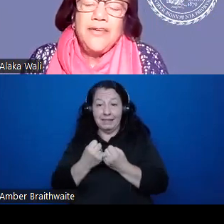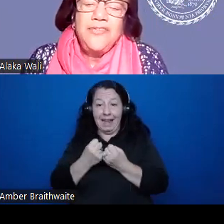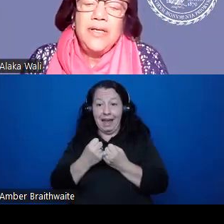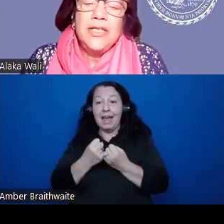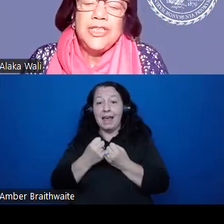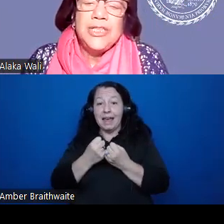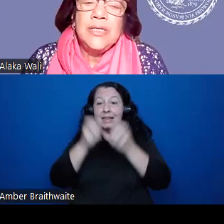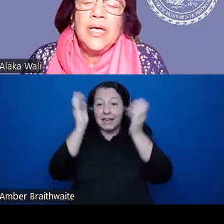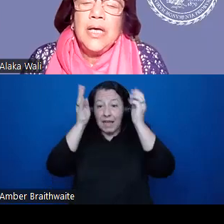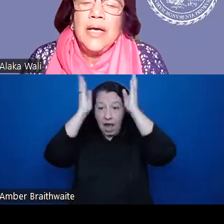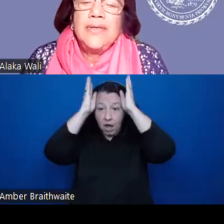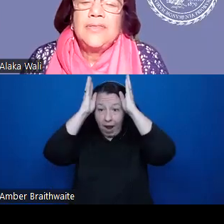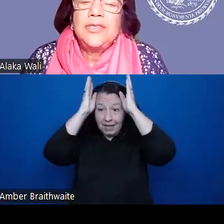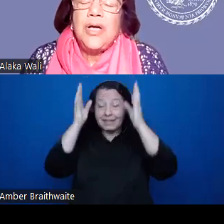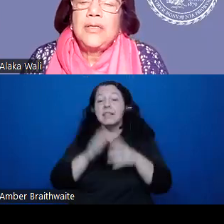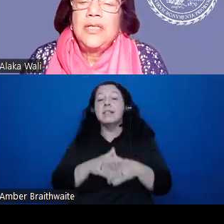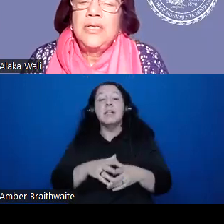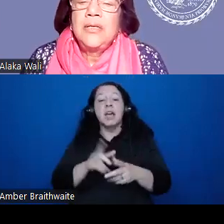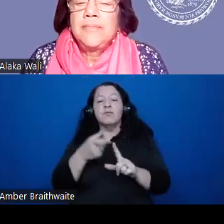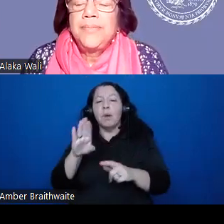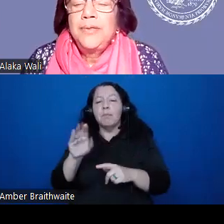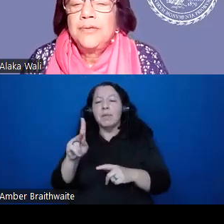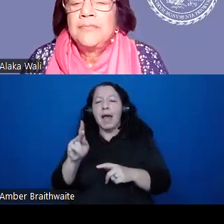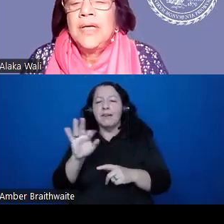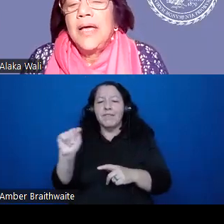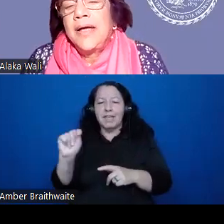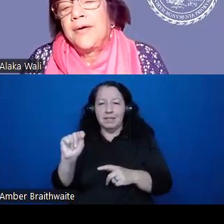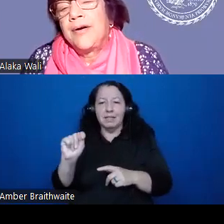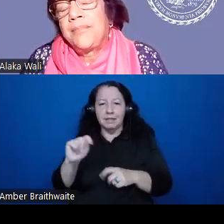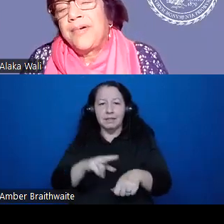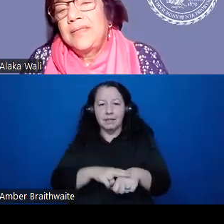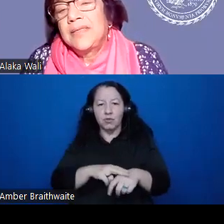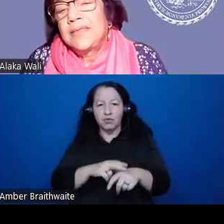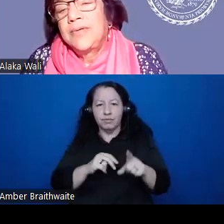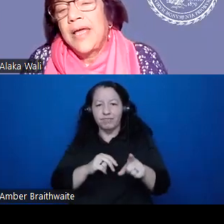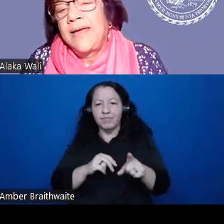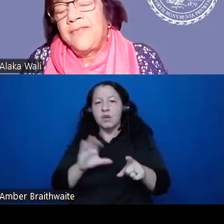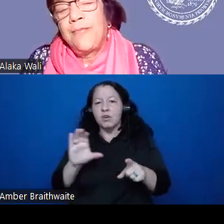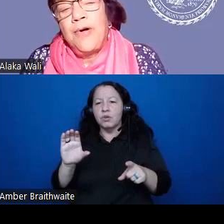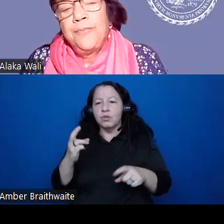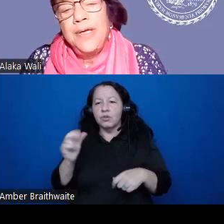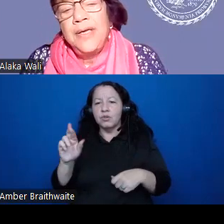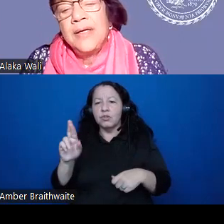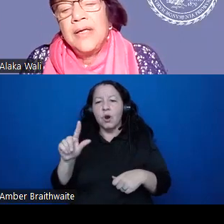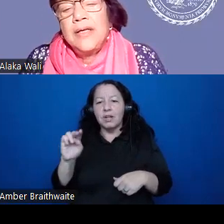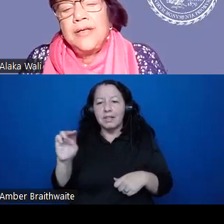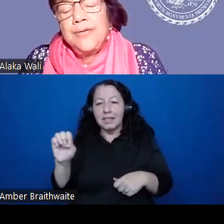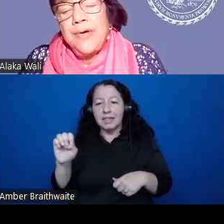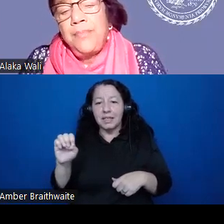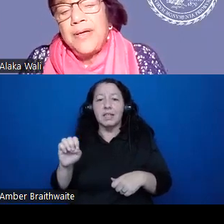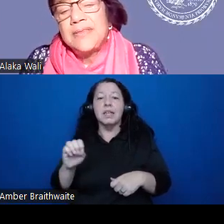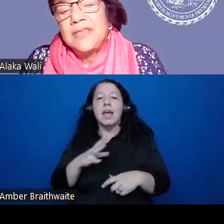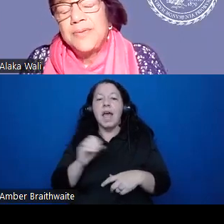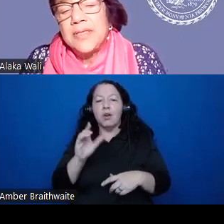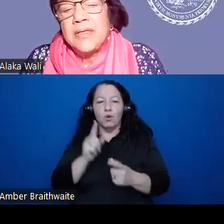the Blackfeet Nation. And this is Charlene Plume and her apprentice who came for 1 week to